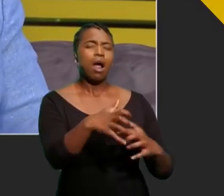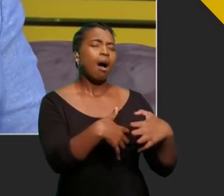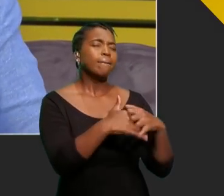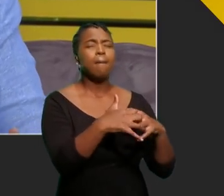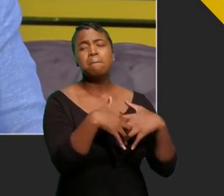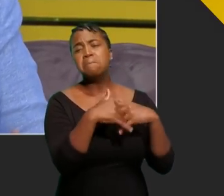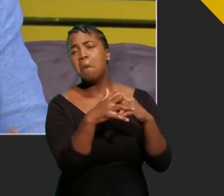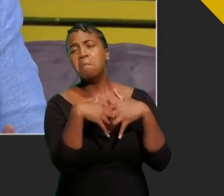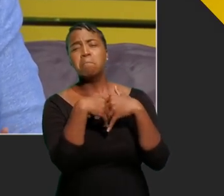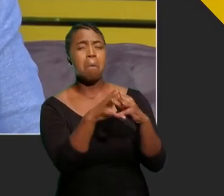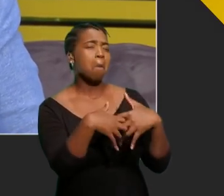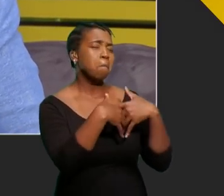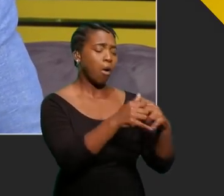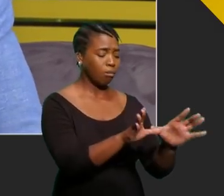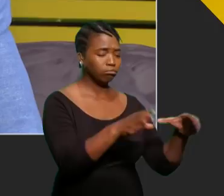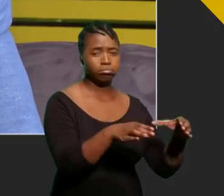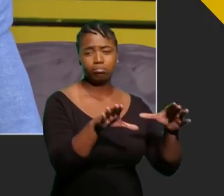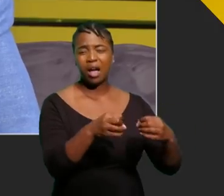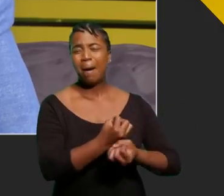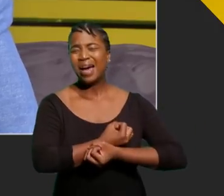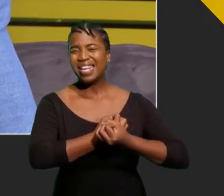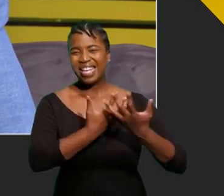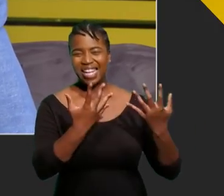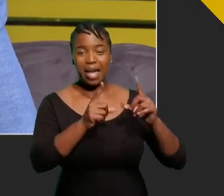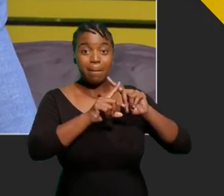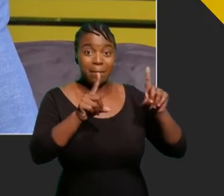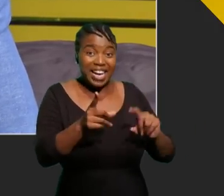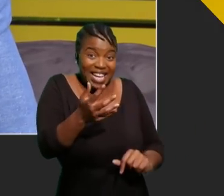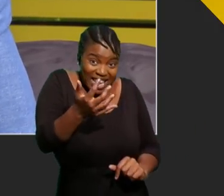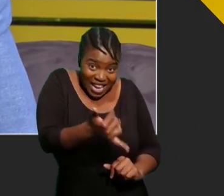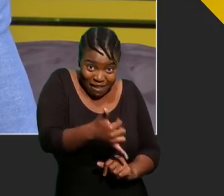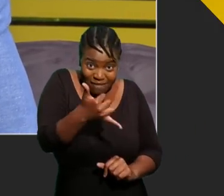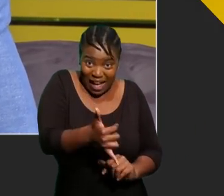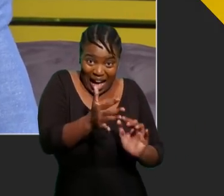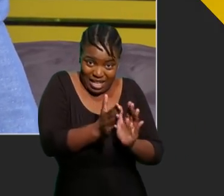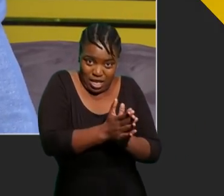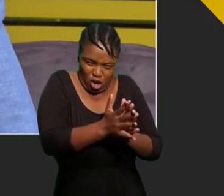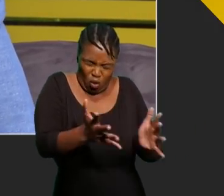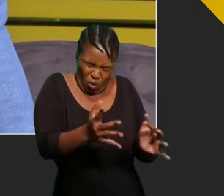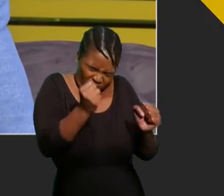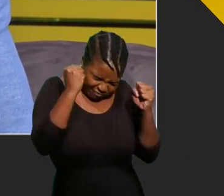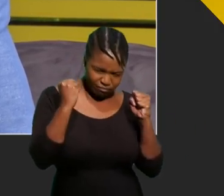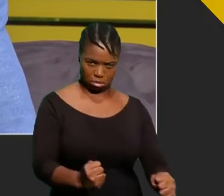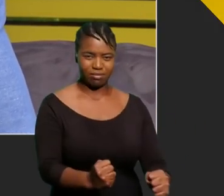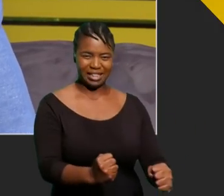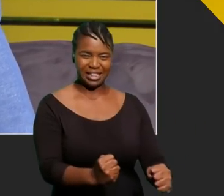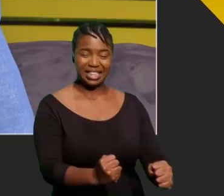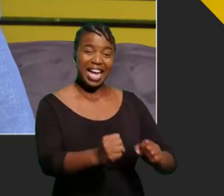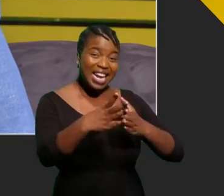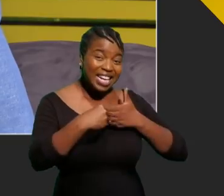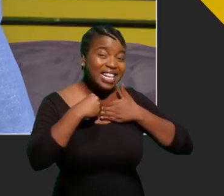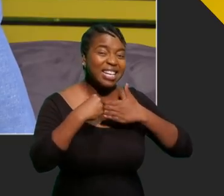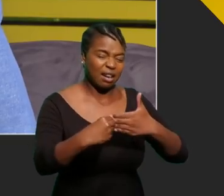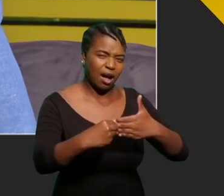set up as many commissions as you want without decisive, courageous